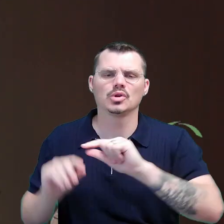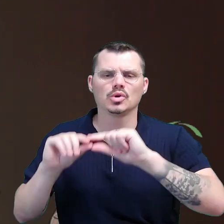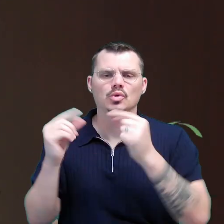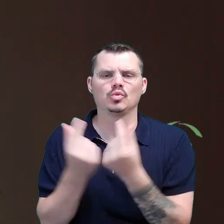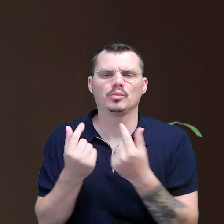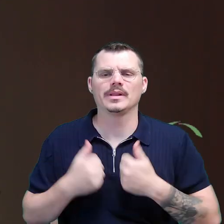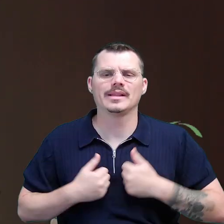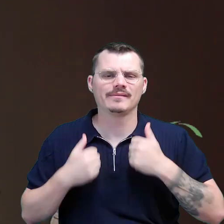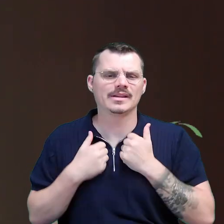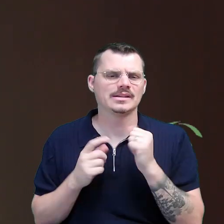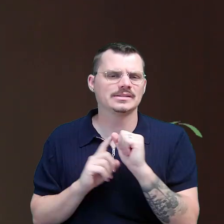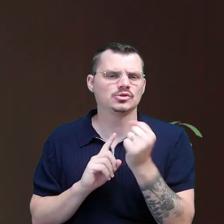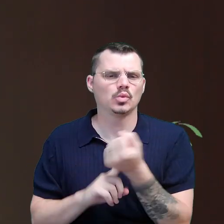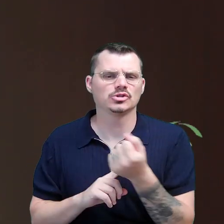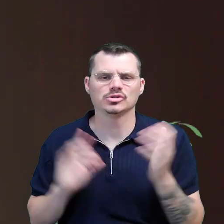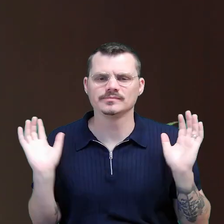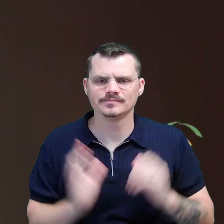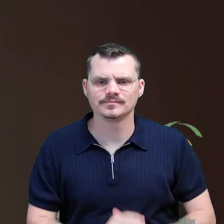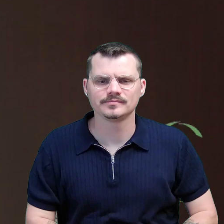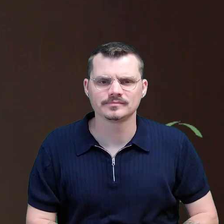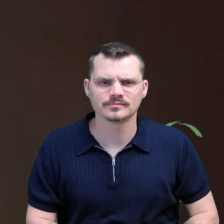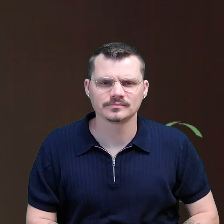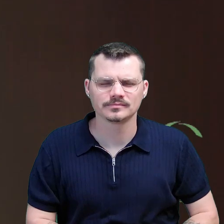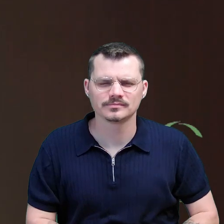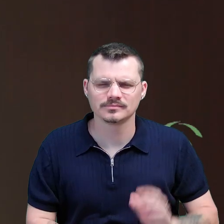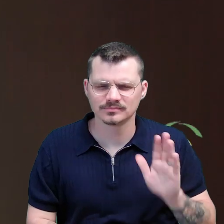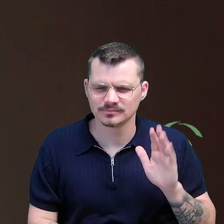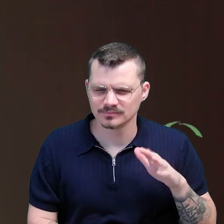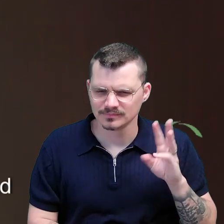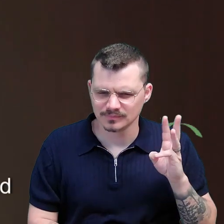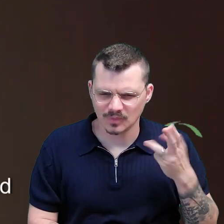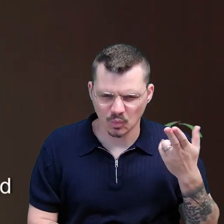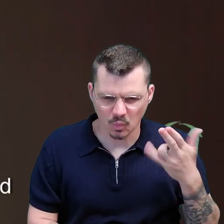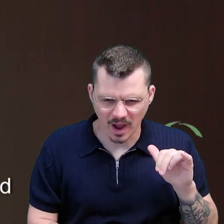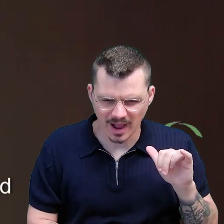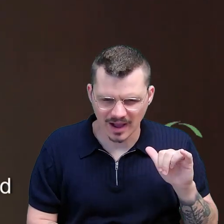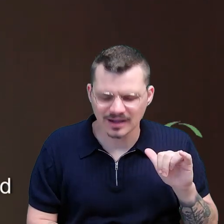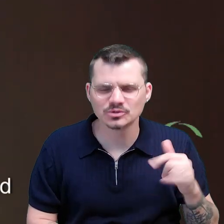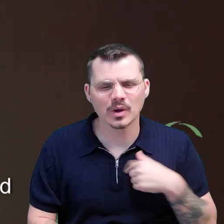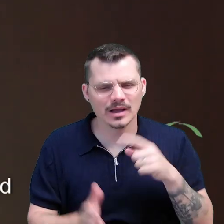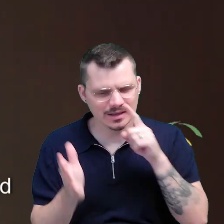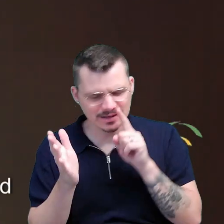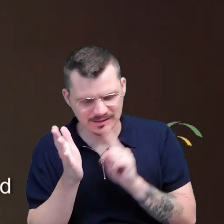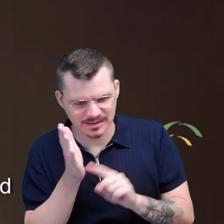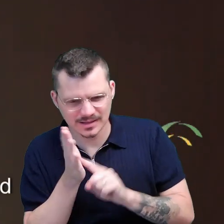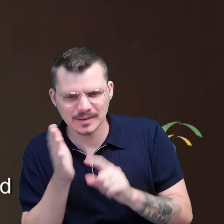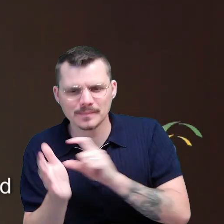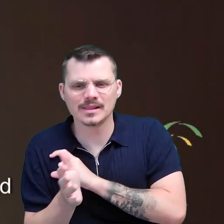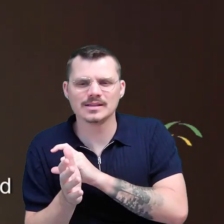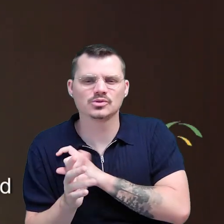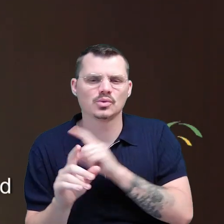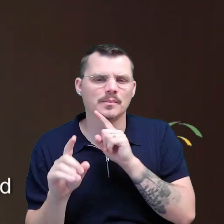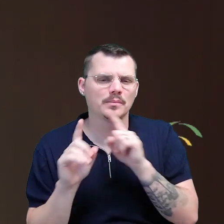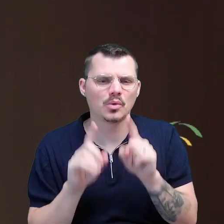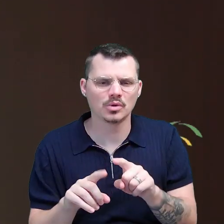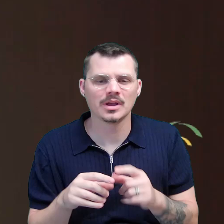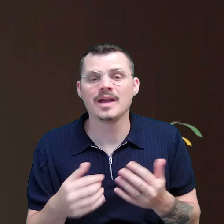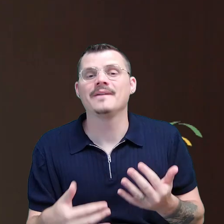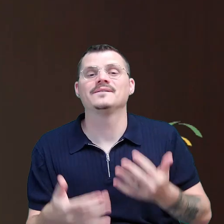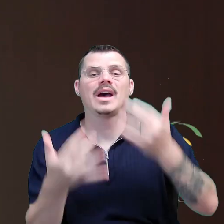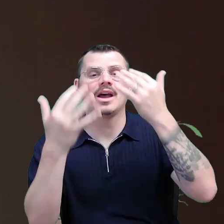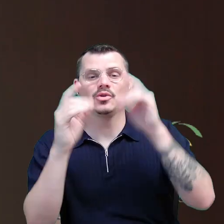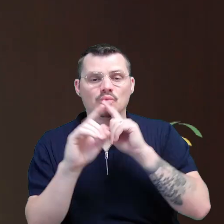group living situations. Why? It took digging through police reports and